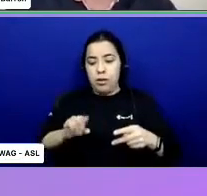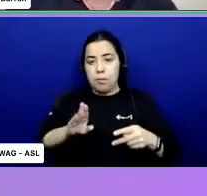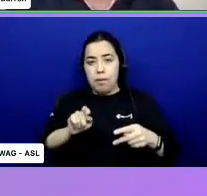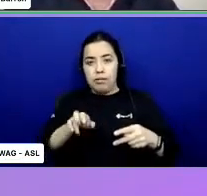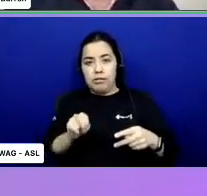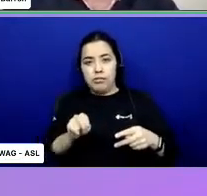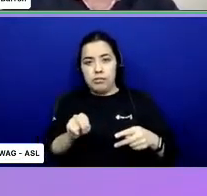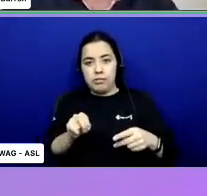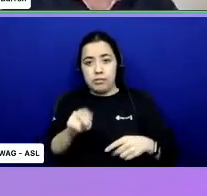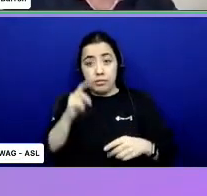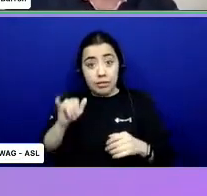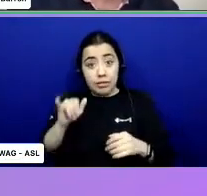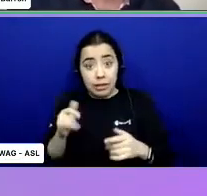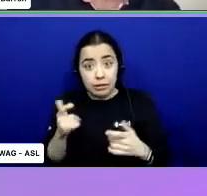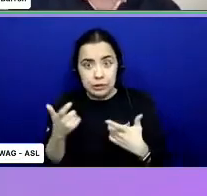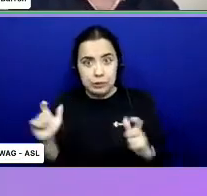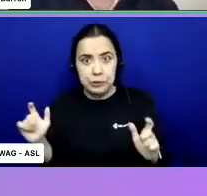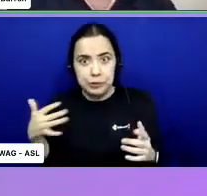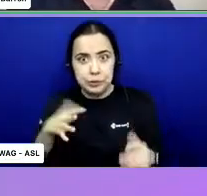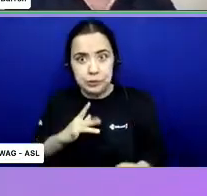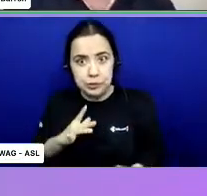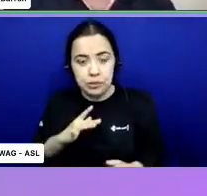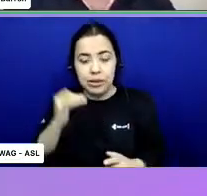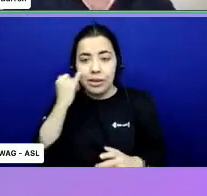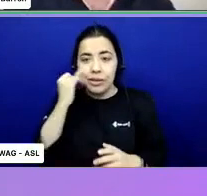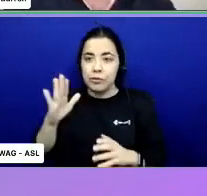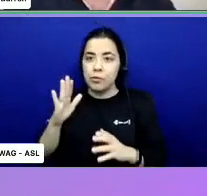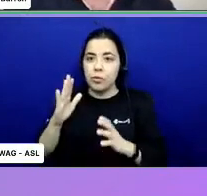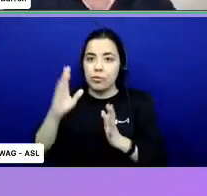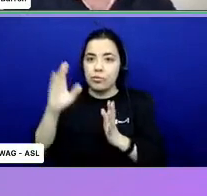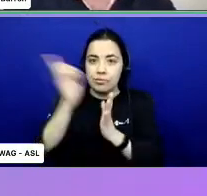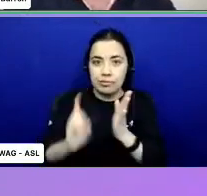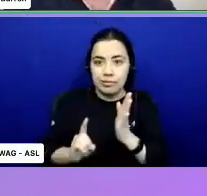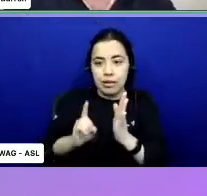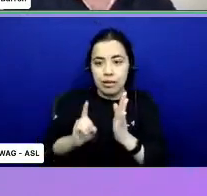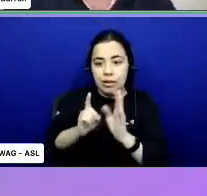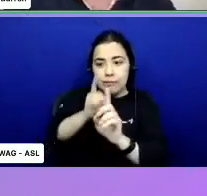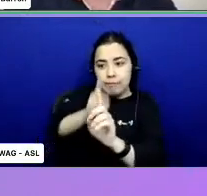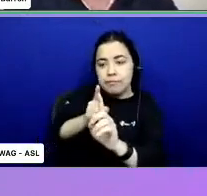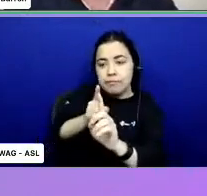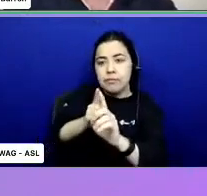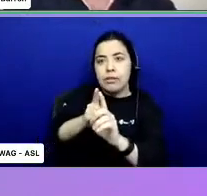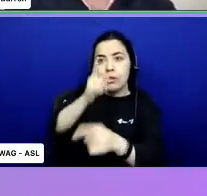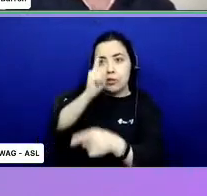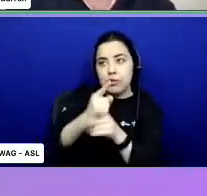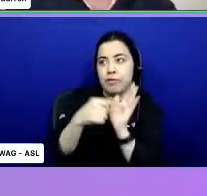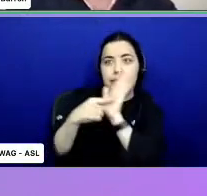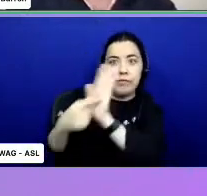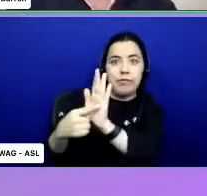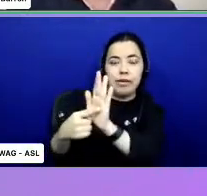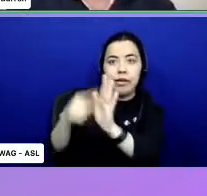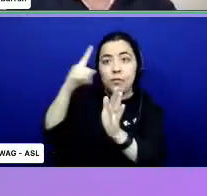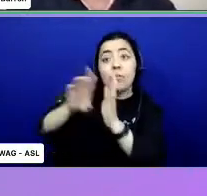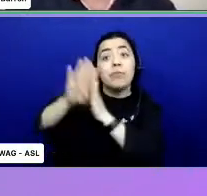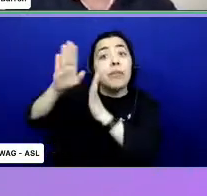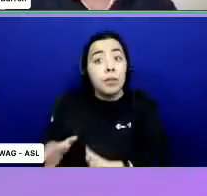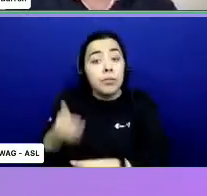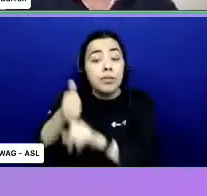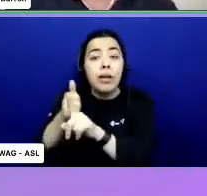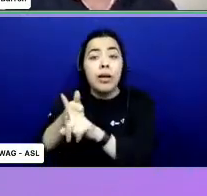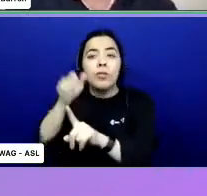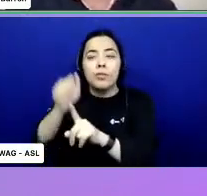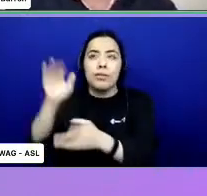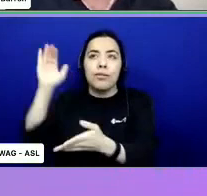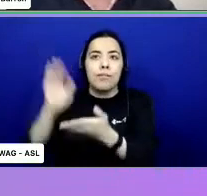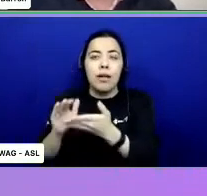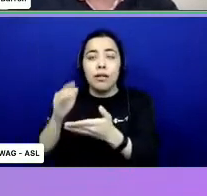you can ensure that the intent of your design is correctly conveyed to the developer, you can eliminate, according to